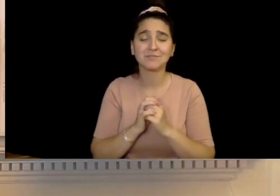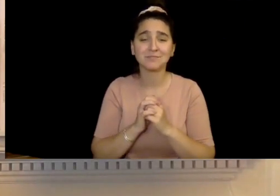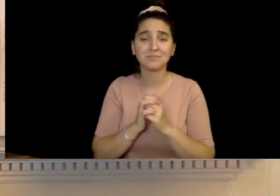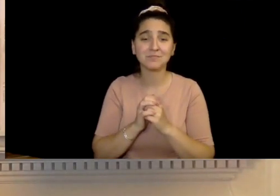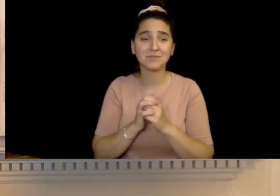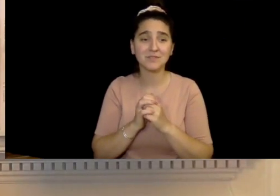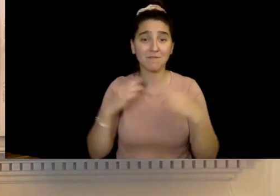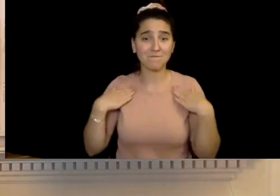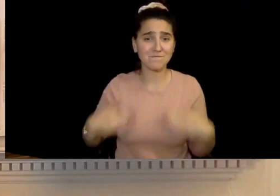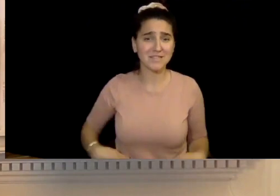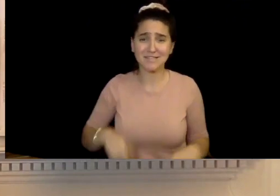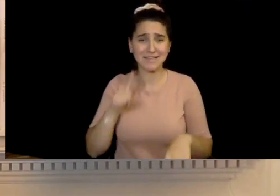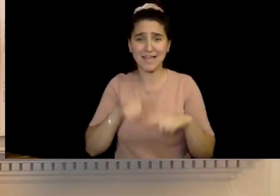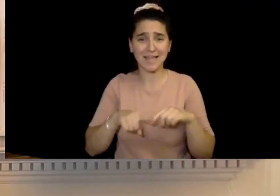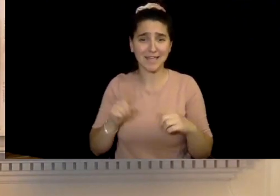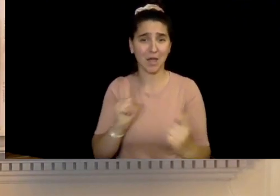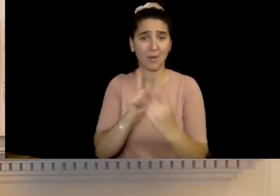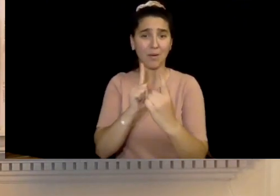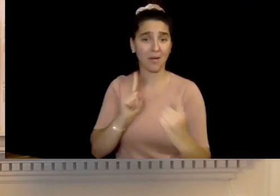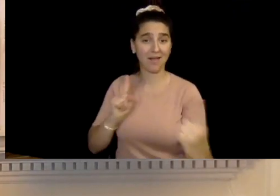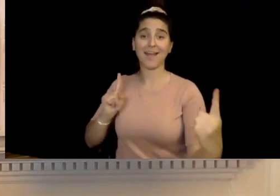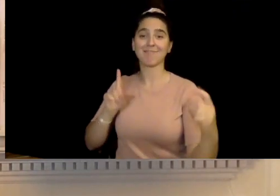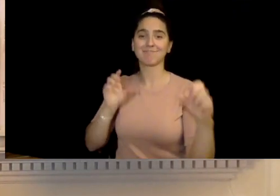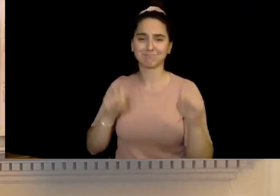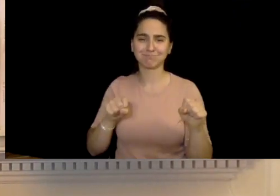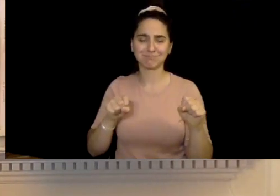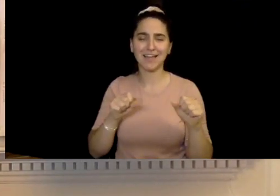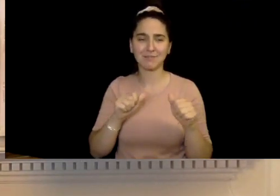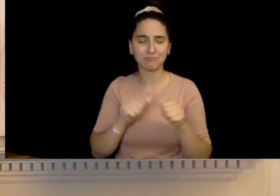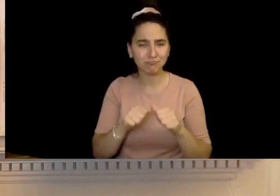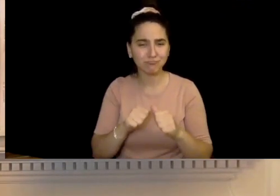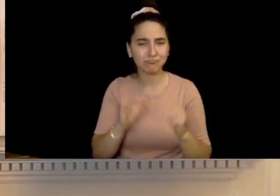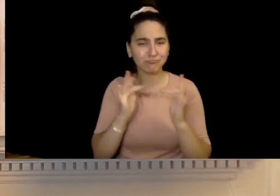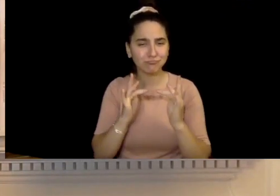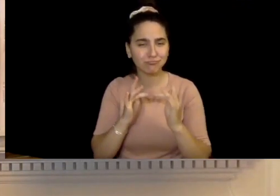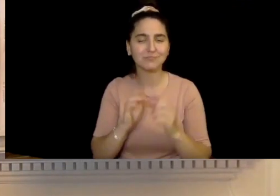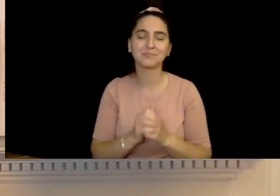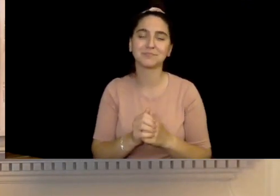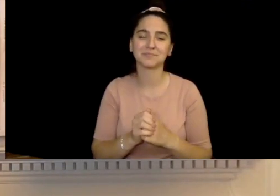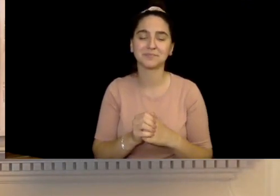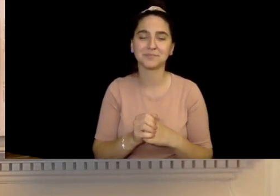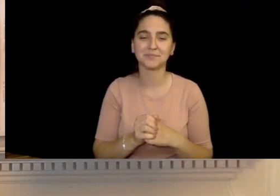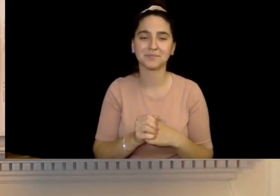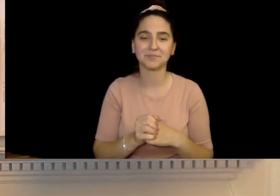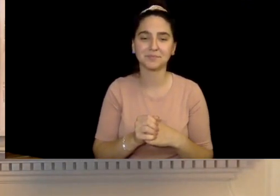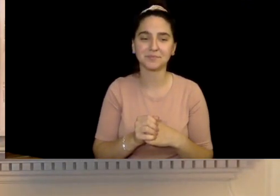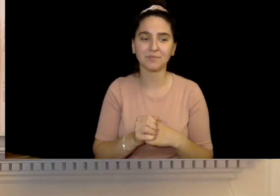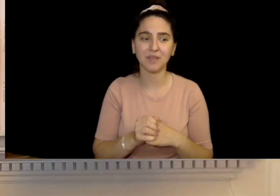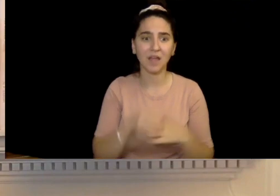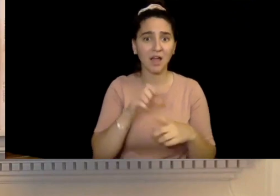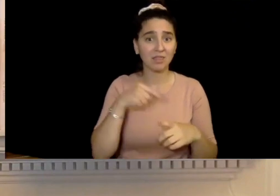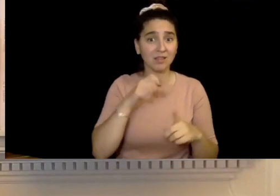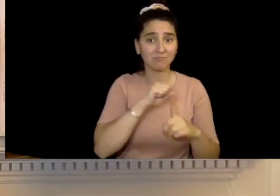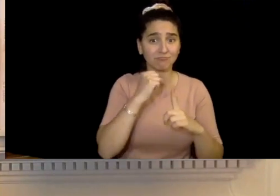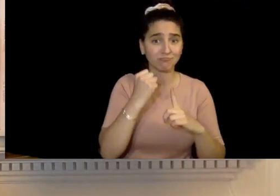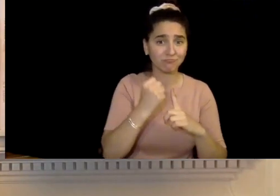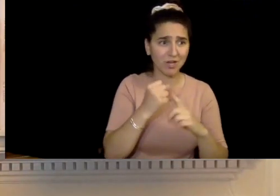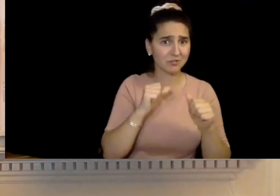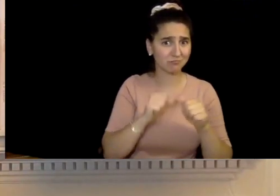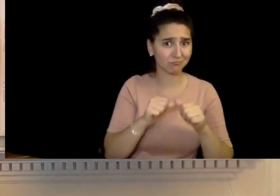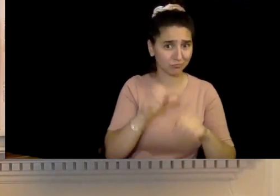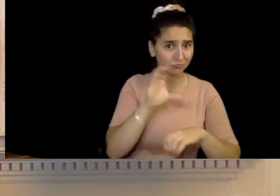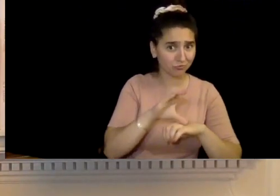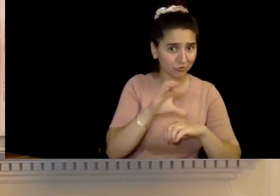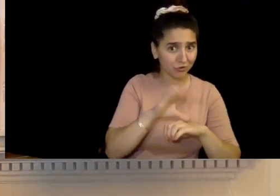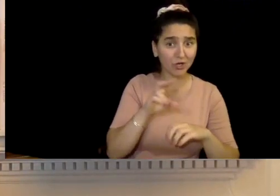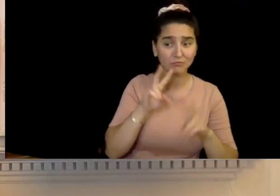connect while we are physically distant from one another. In the midst of all of this, we continue to be the